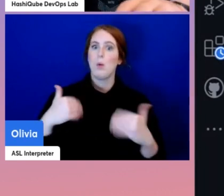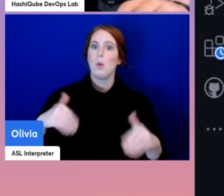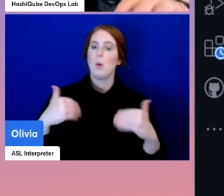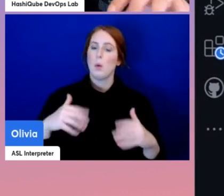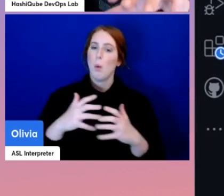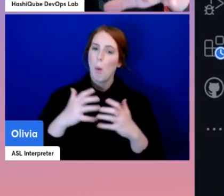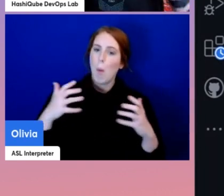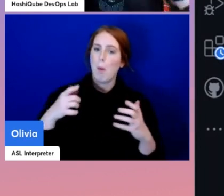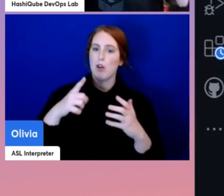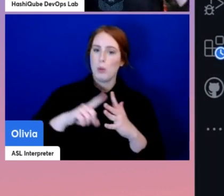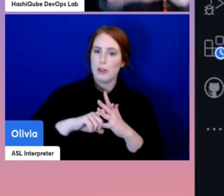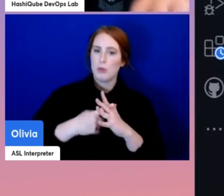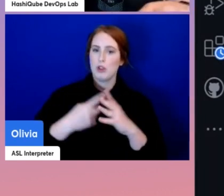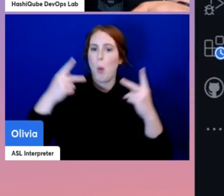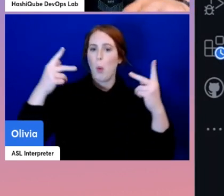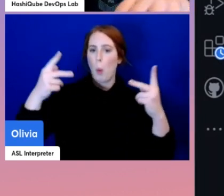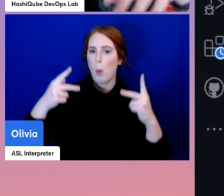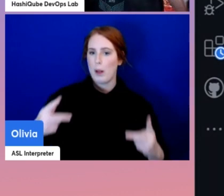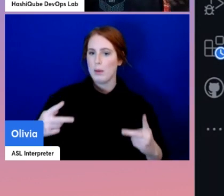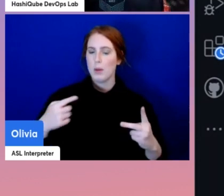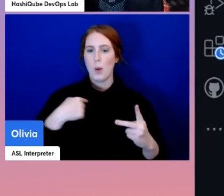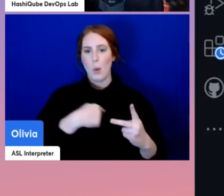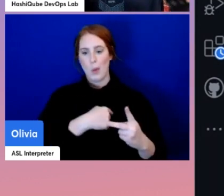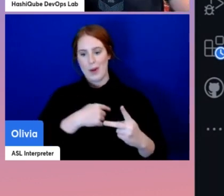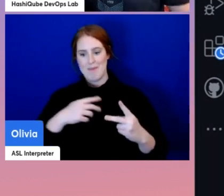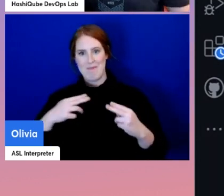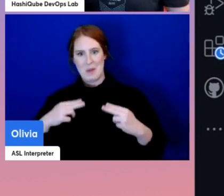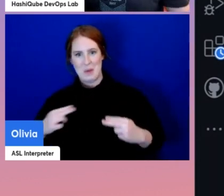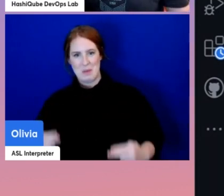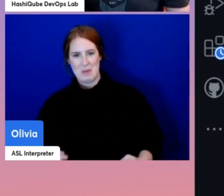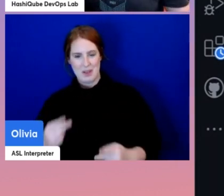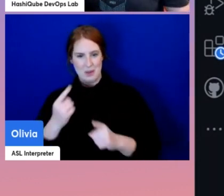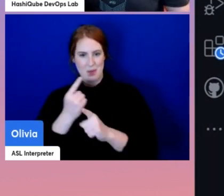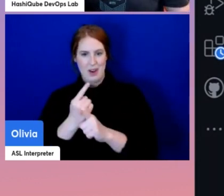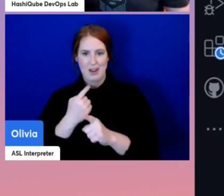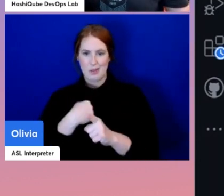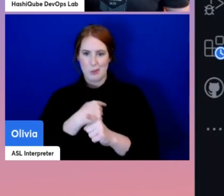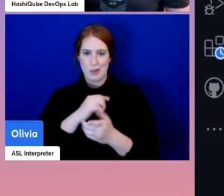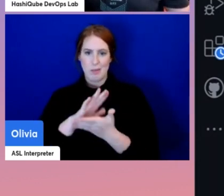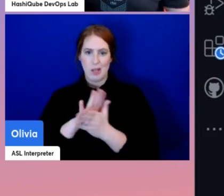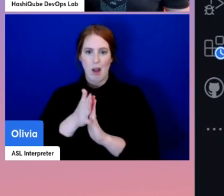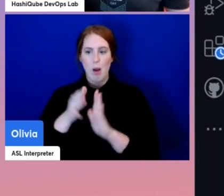start coding. We are humans. We get complacent.